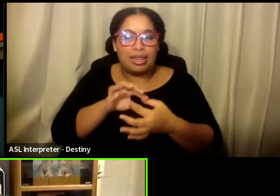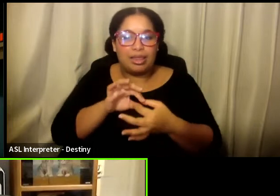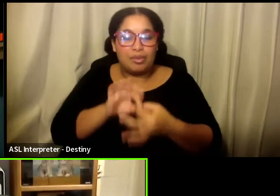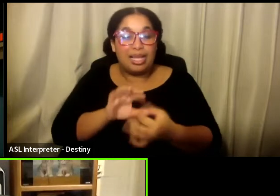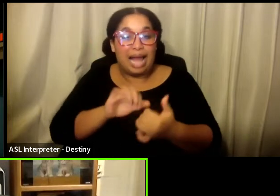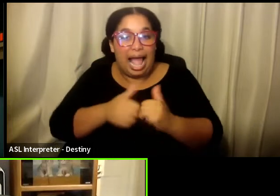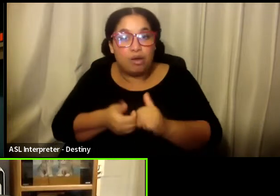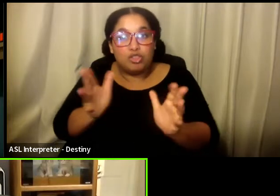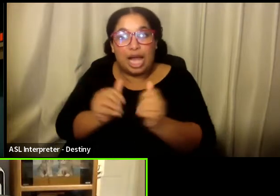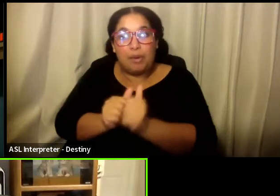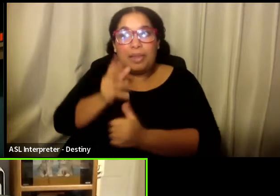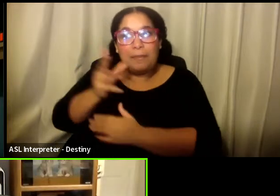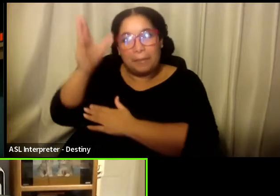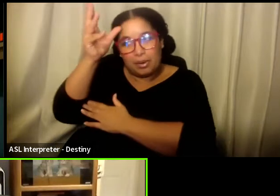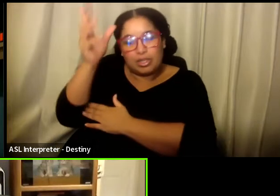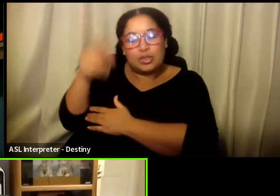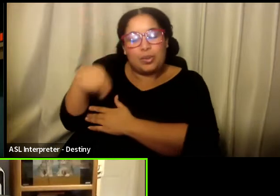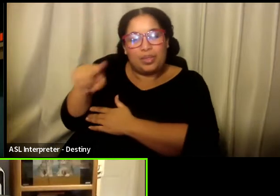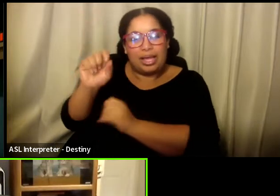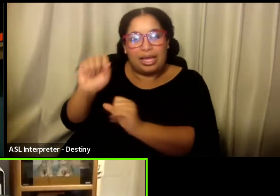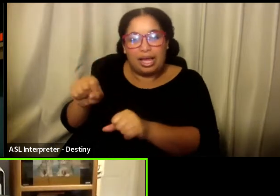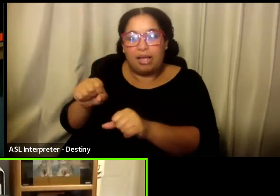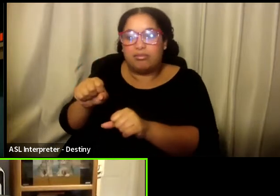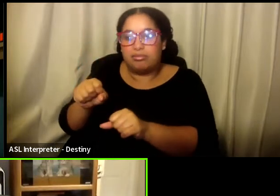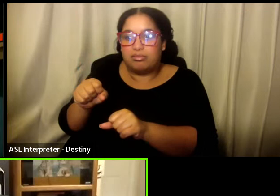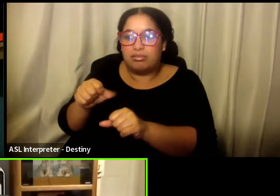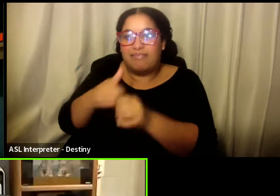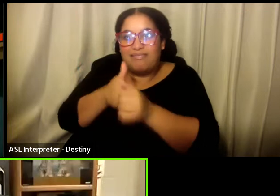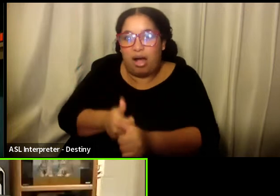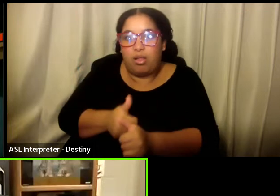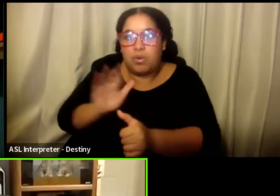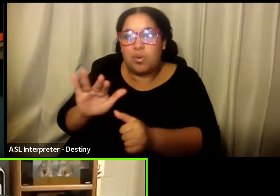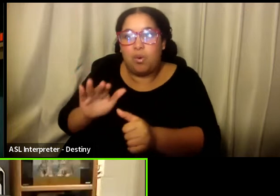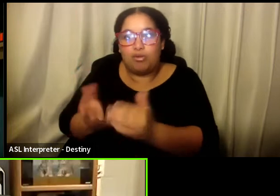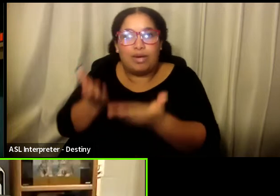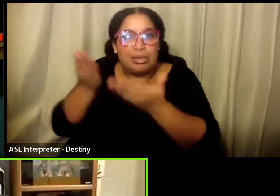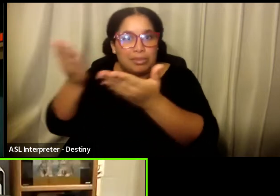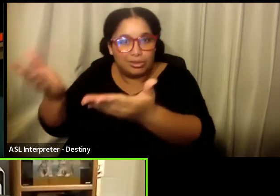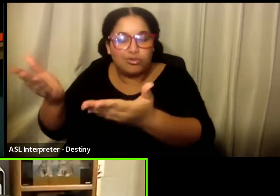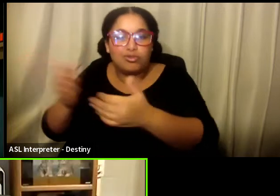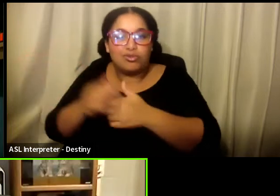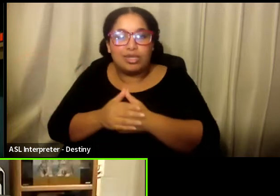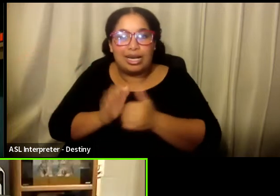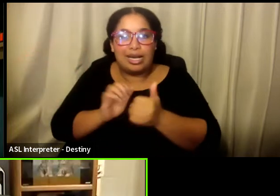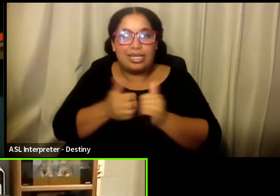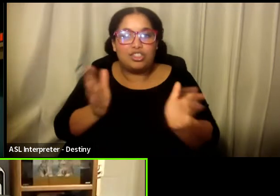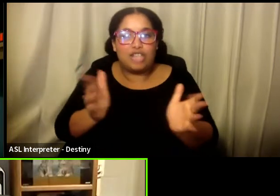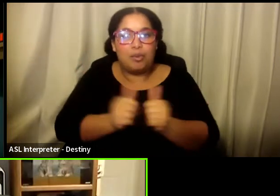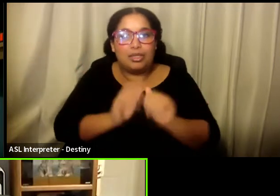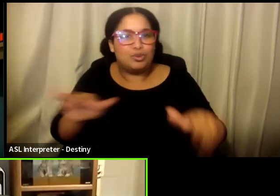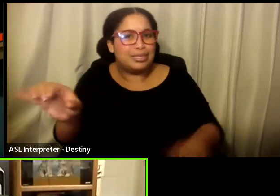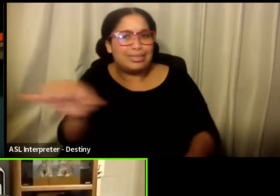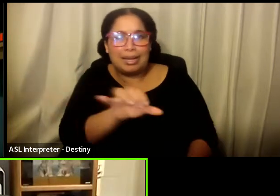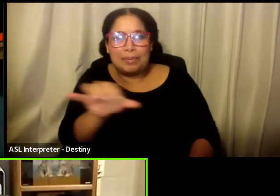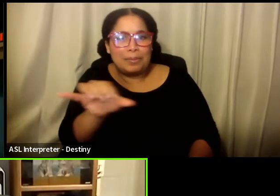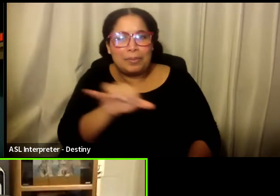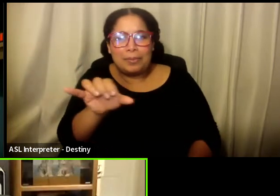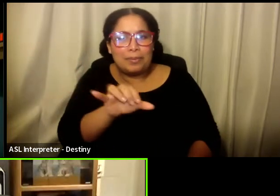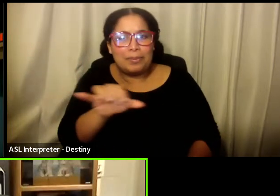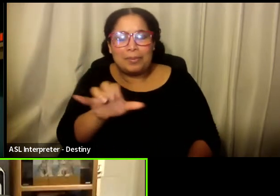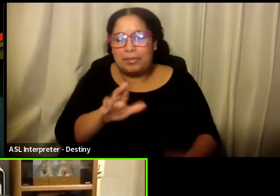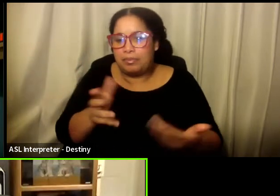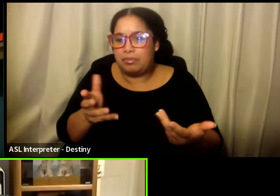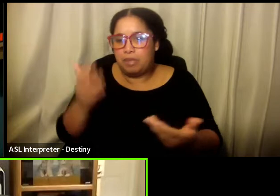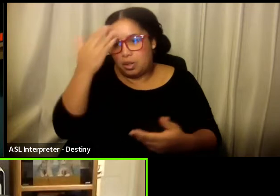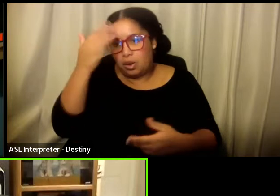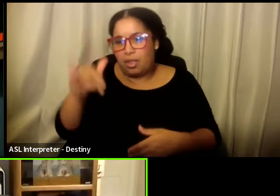talk to a parent. So they'll, you know, kind of do what you're recommending, and you talk to the children the same way. Is, you know